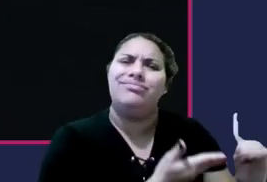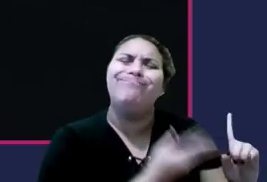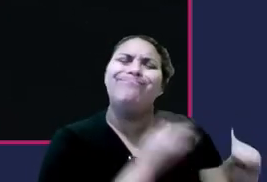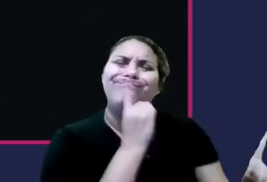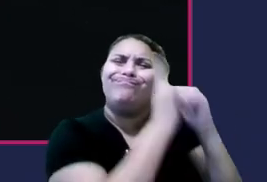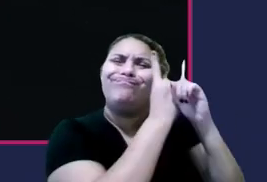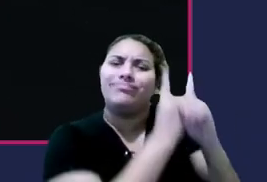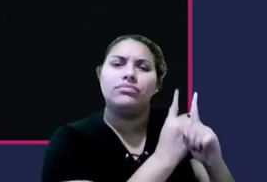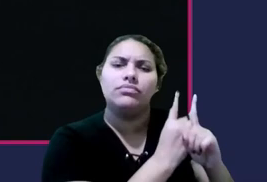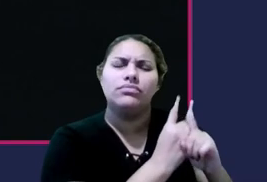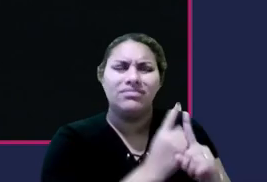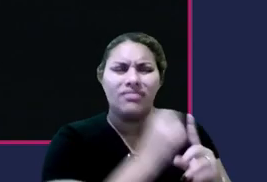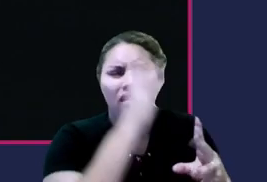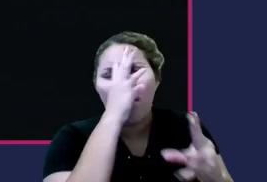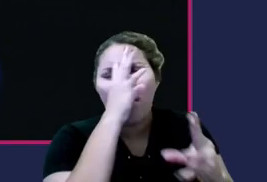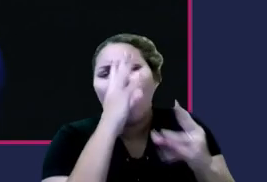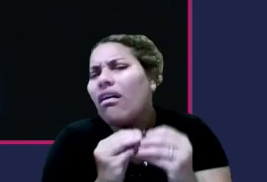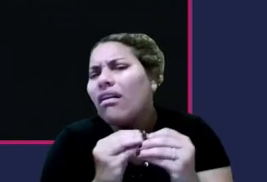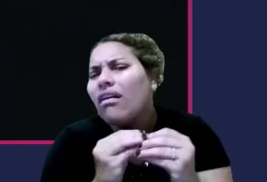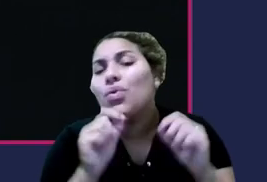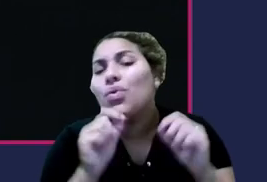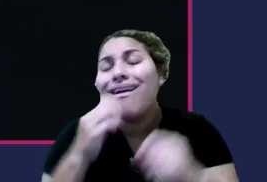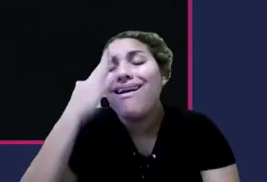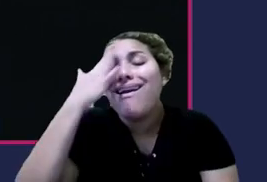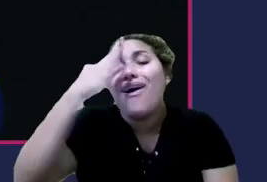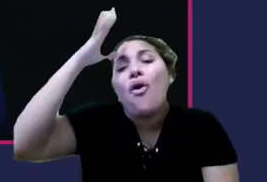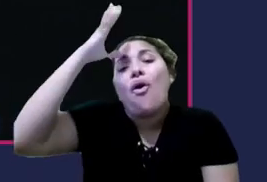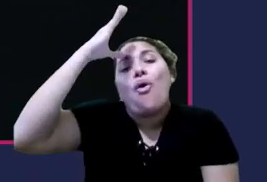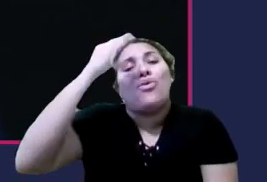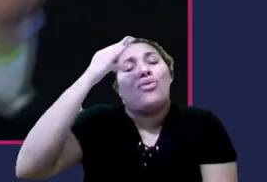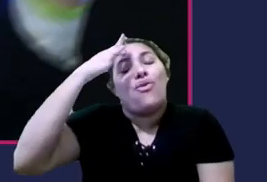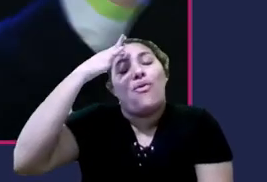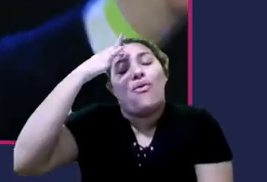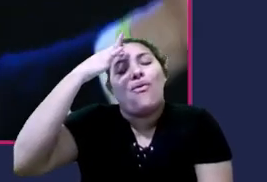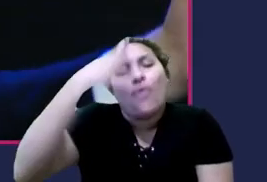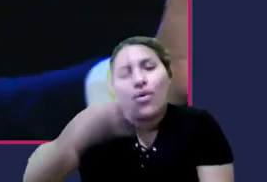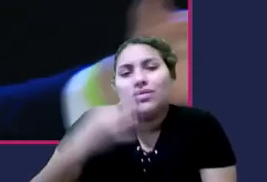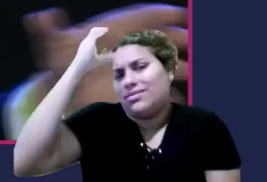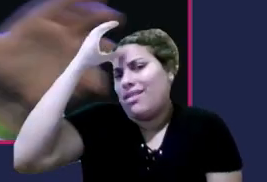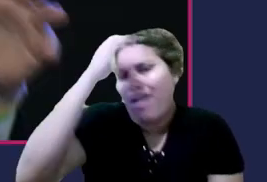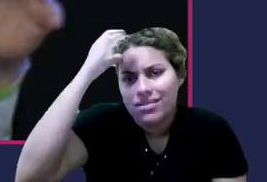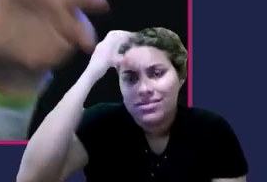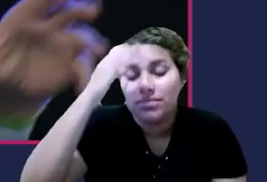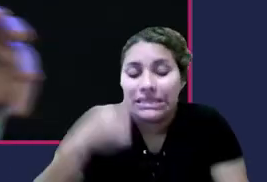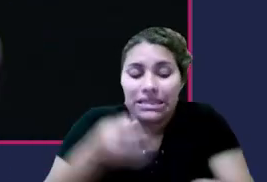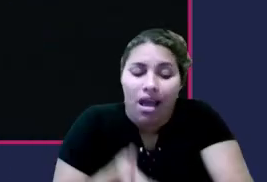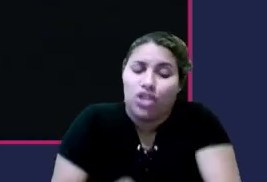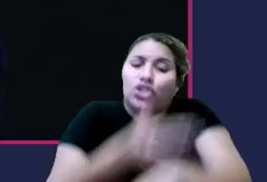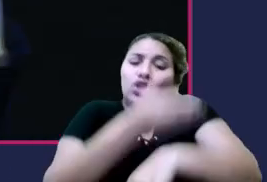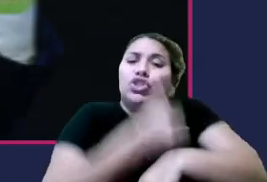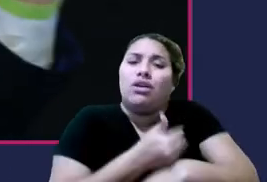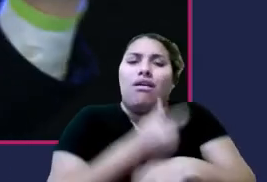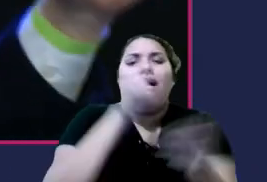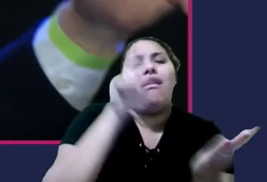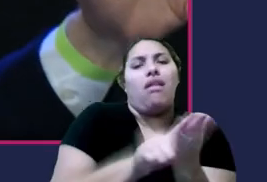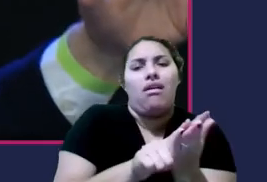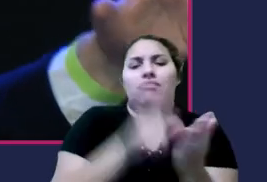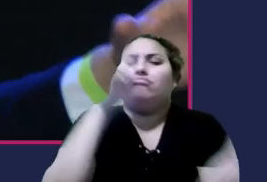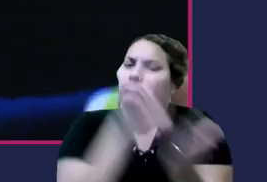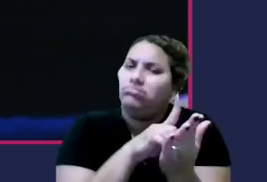says everything. It's to bring awareness that if you have the right diagnostic, we have